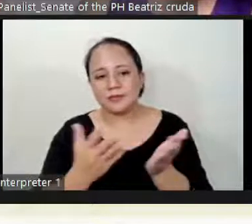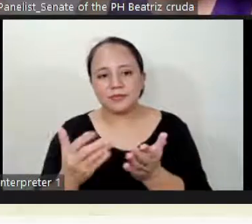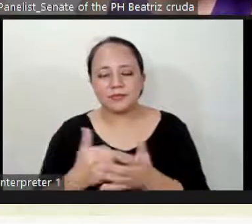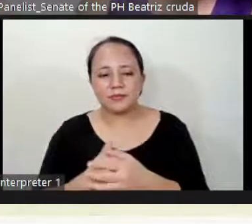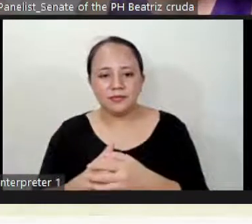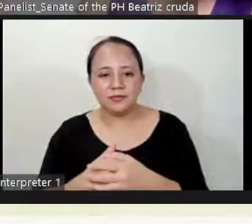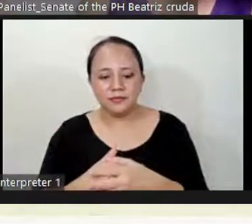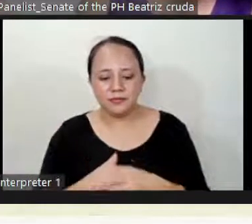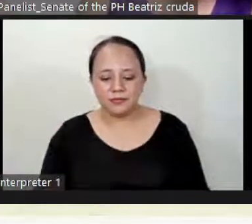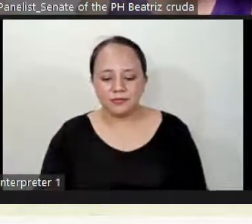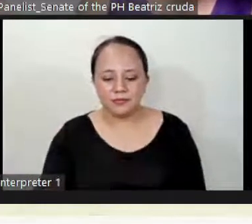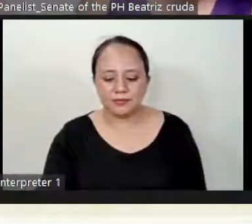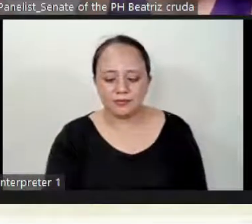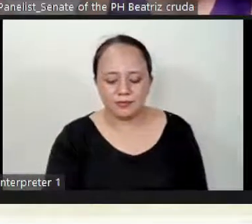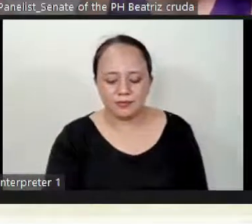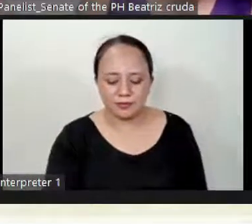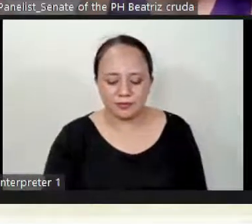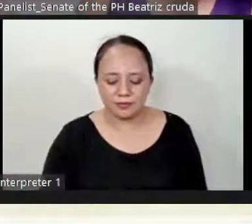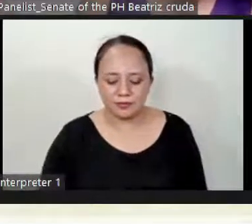to